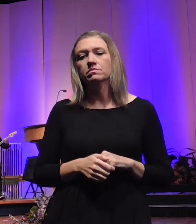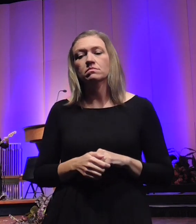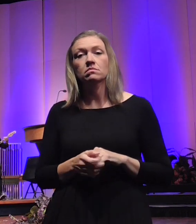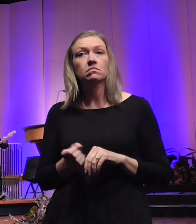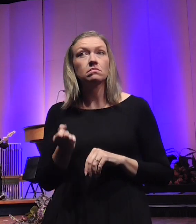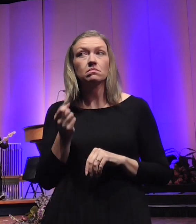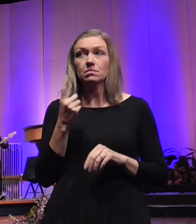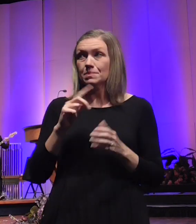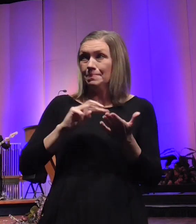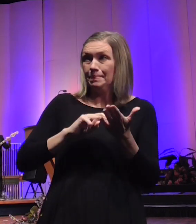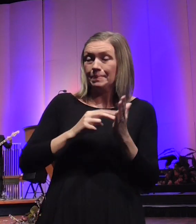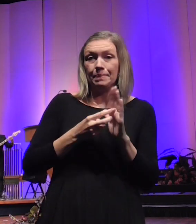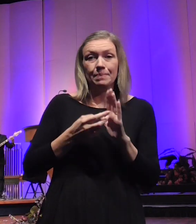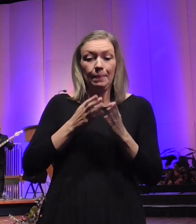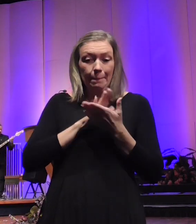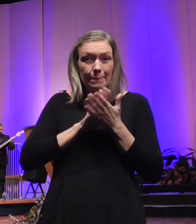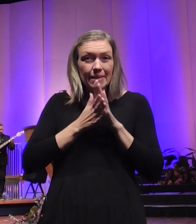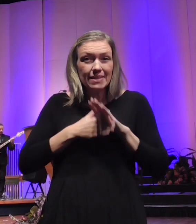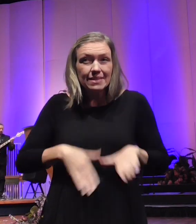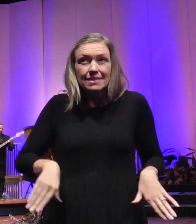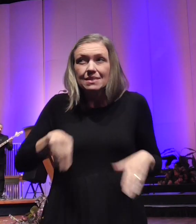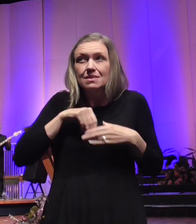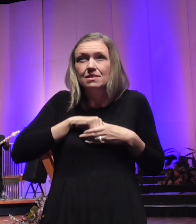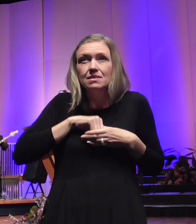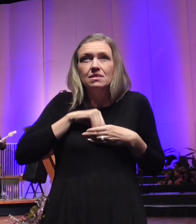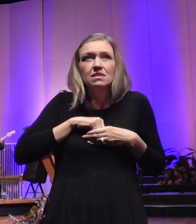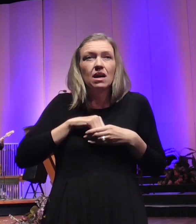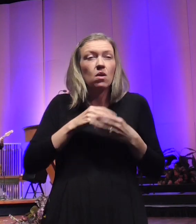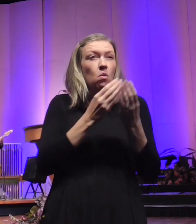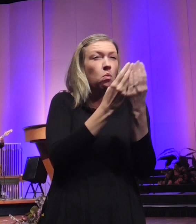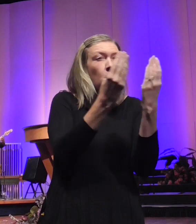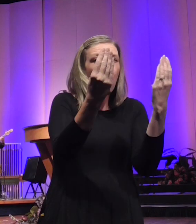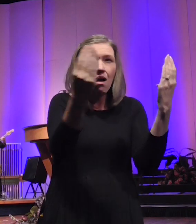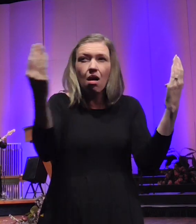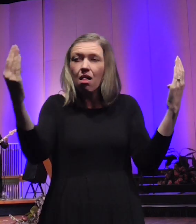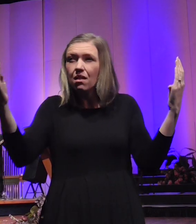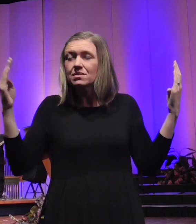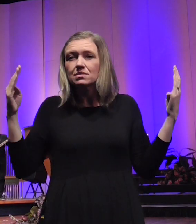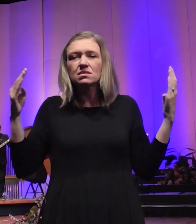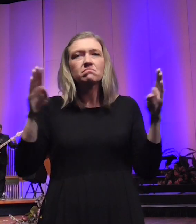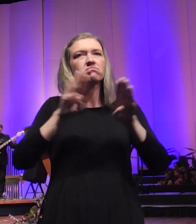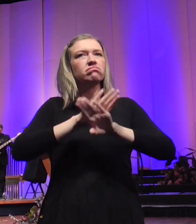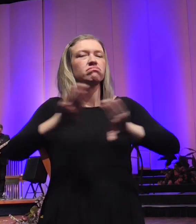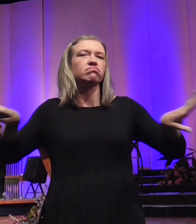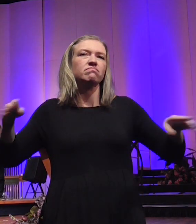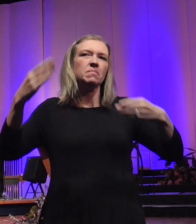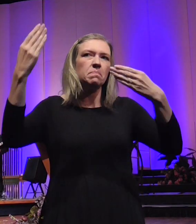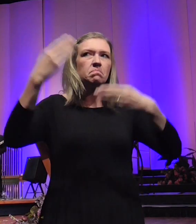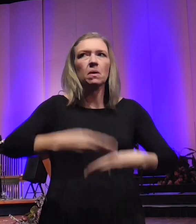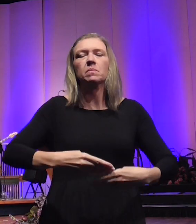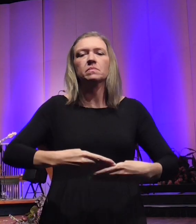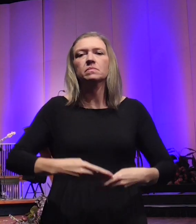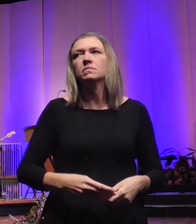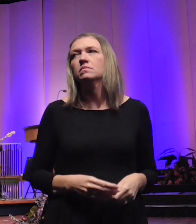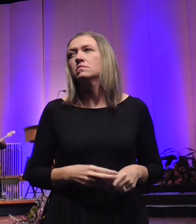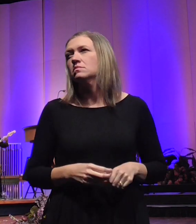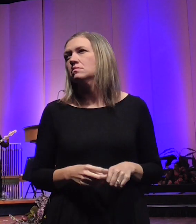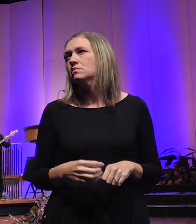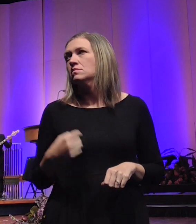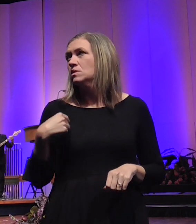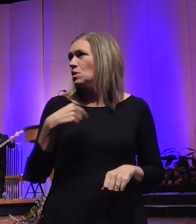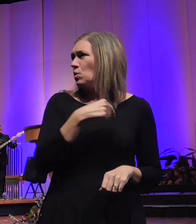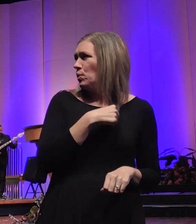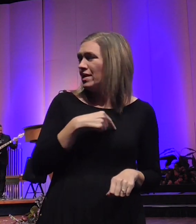And with peace in sight, no walls can separate us. We